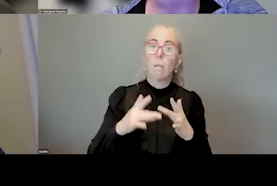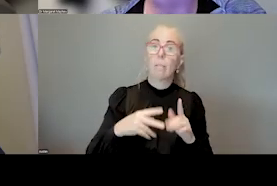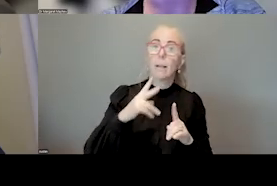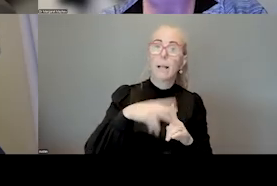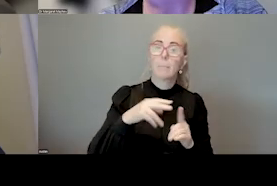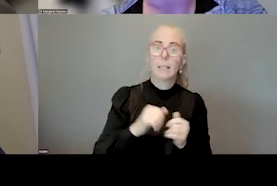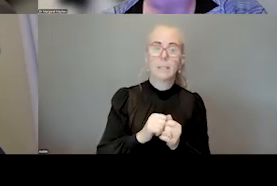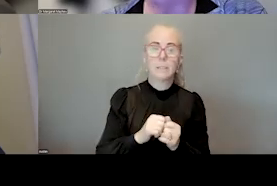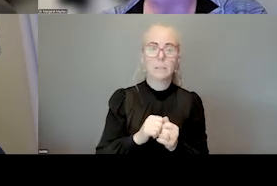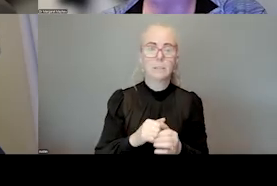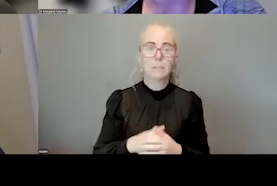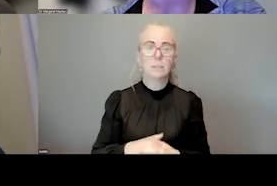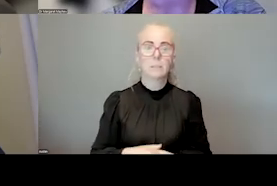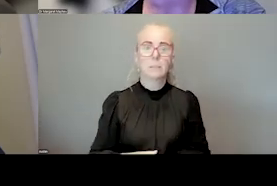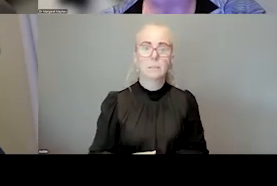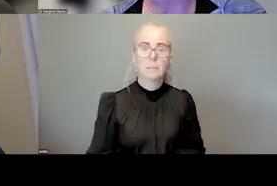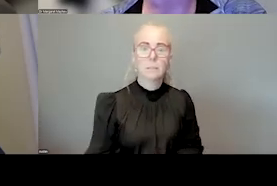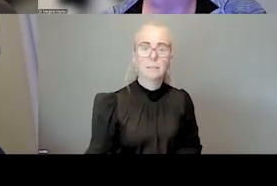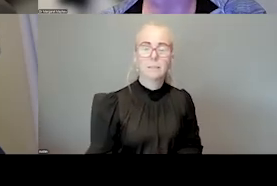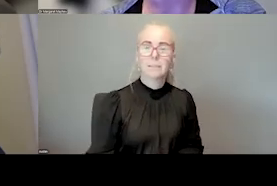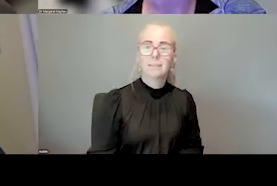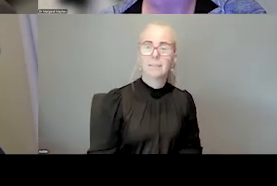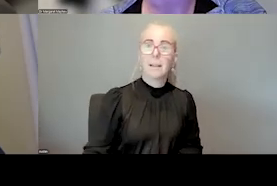have a URL. So I made a lot of TikTok videos,